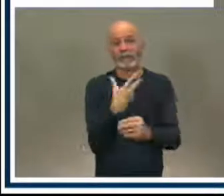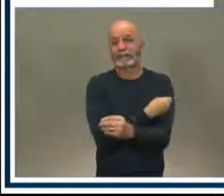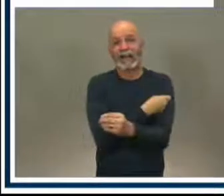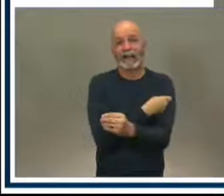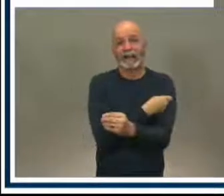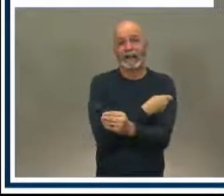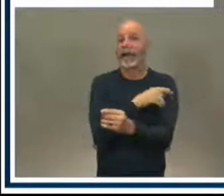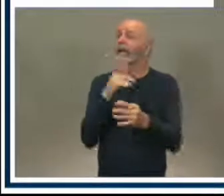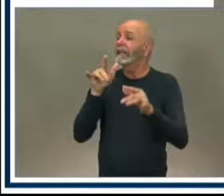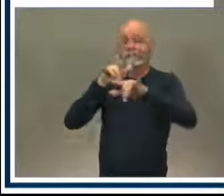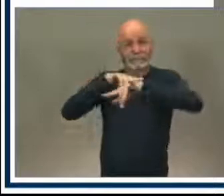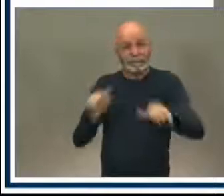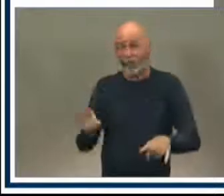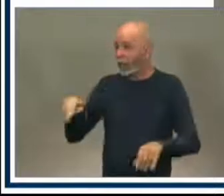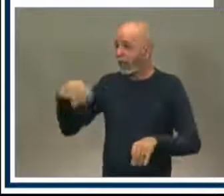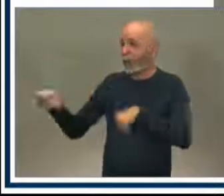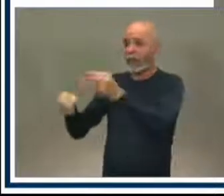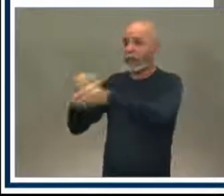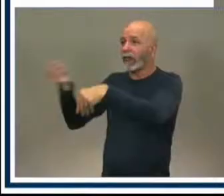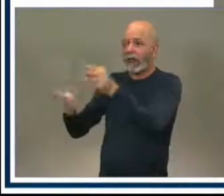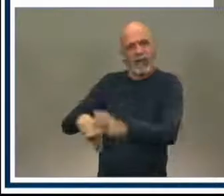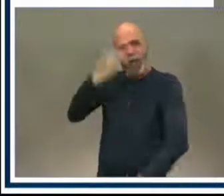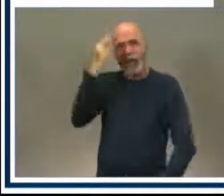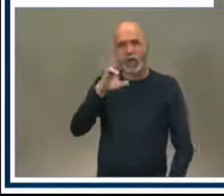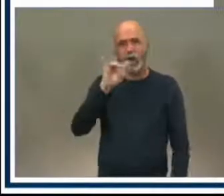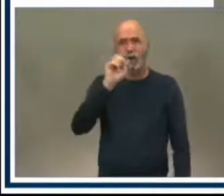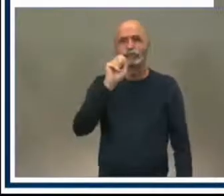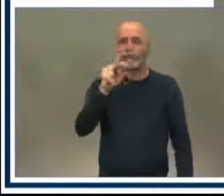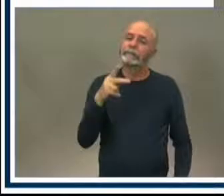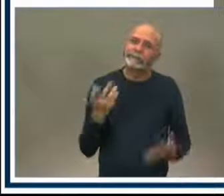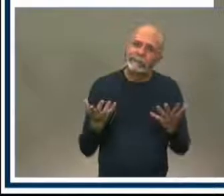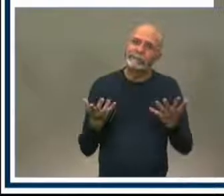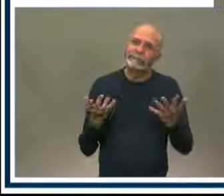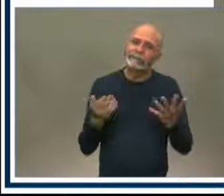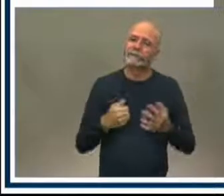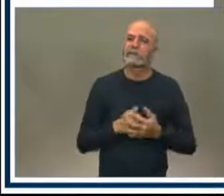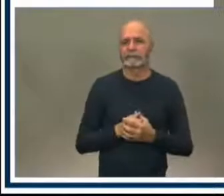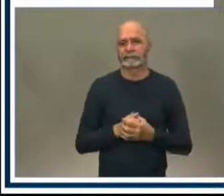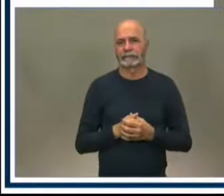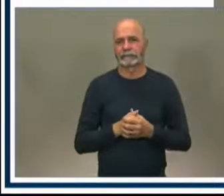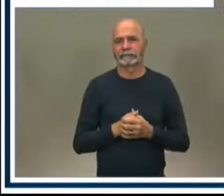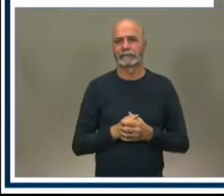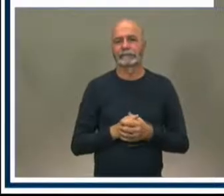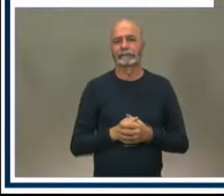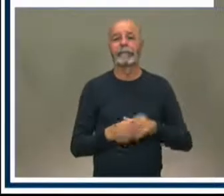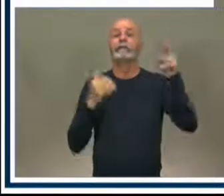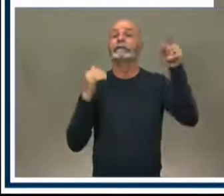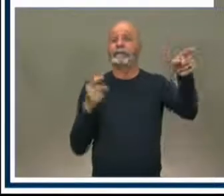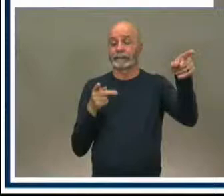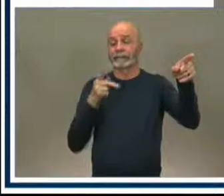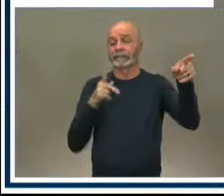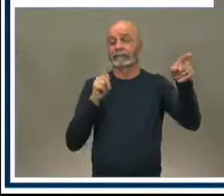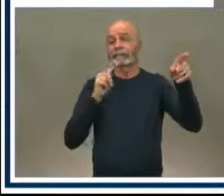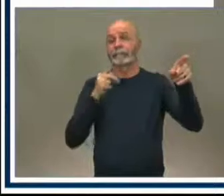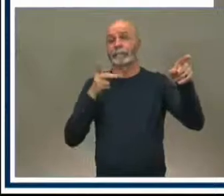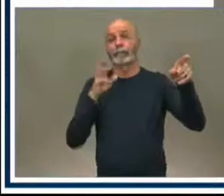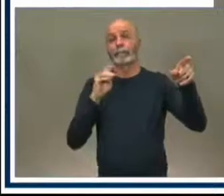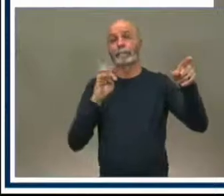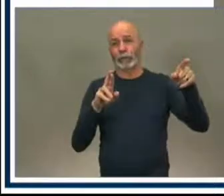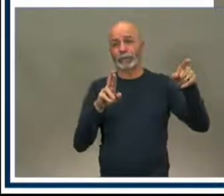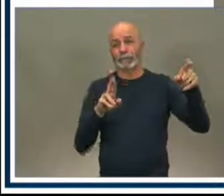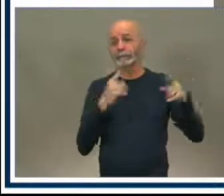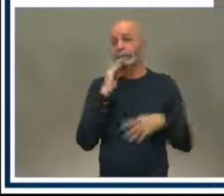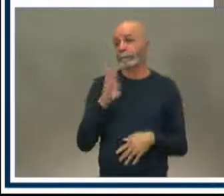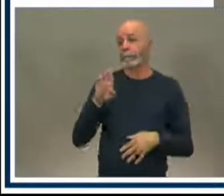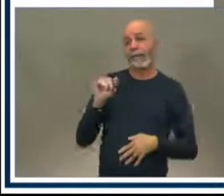about themselves. The Premier has given an update on the sectors who were required to be vaccinated by November 30th. And